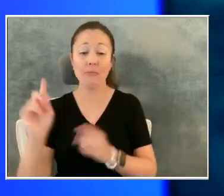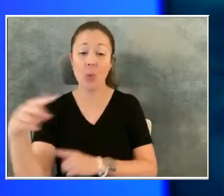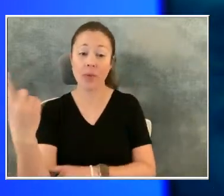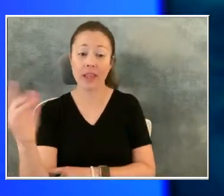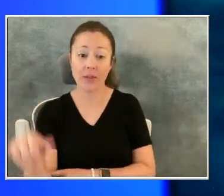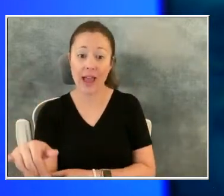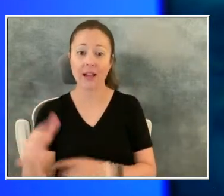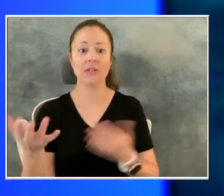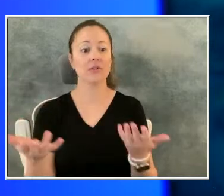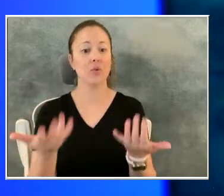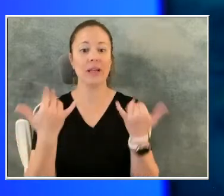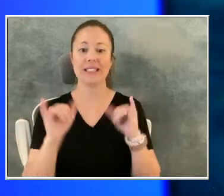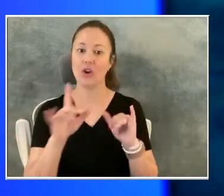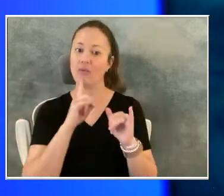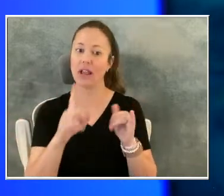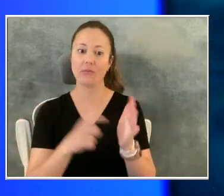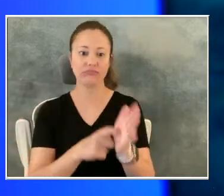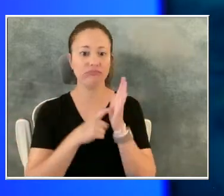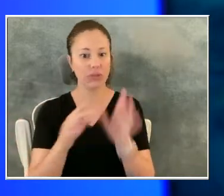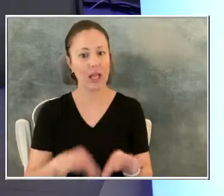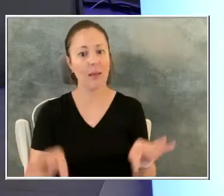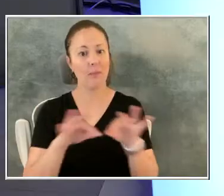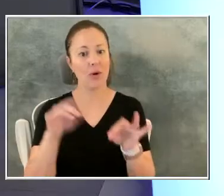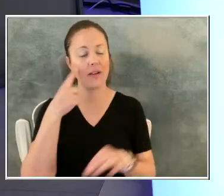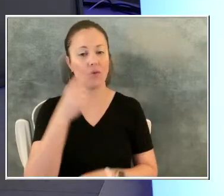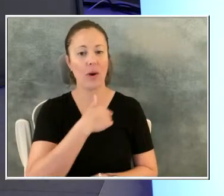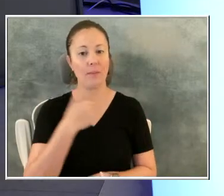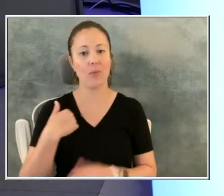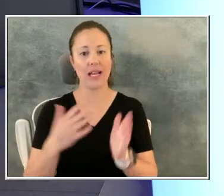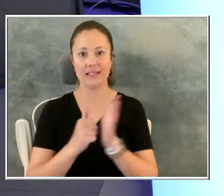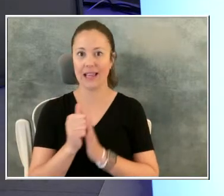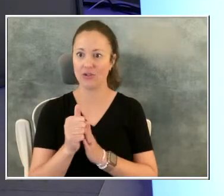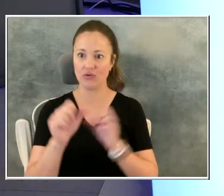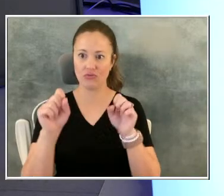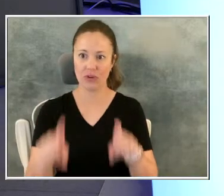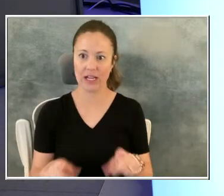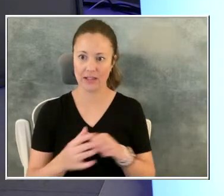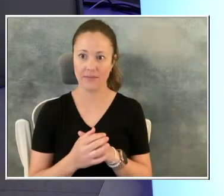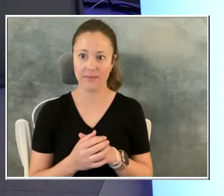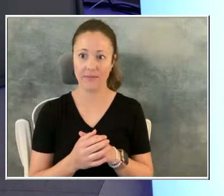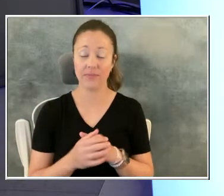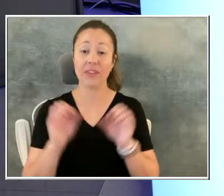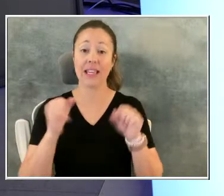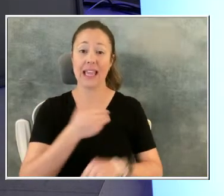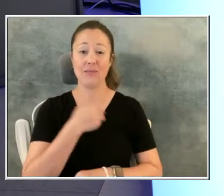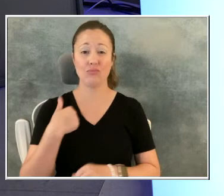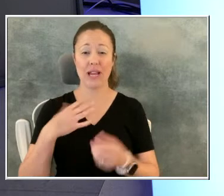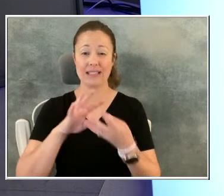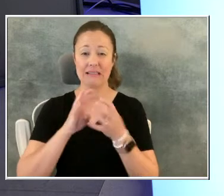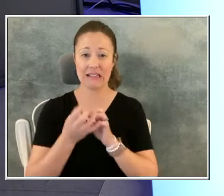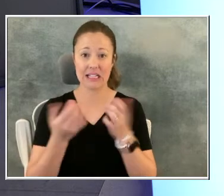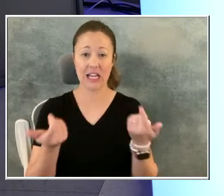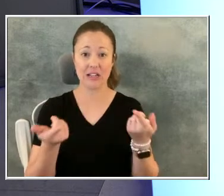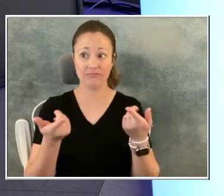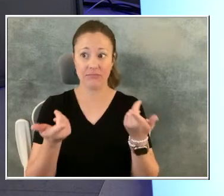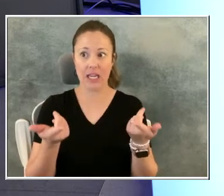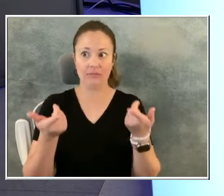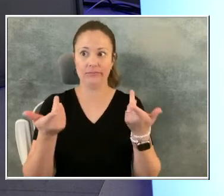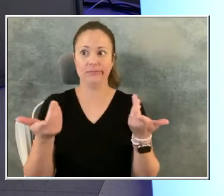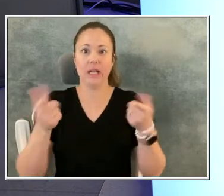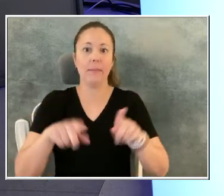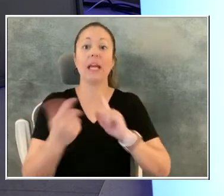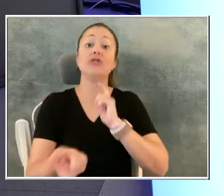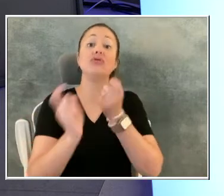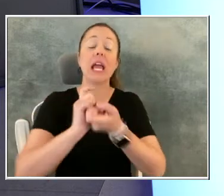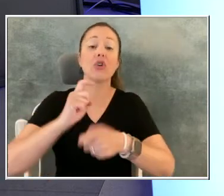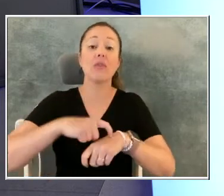remains crucial for breast cancer screening. Another question, can breast density change over time? So let's say I don't have it today, but